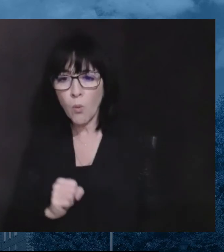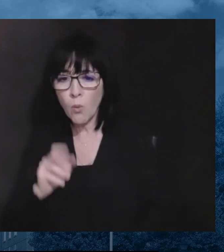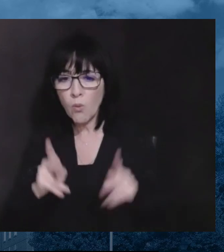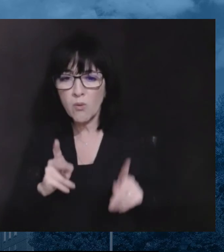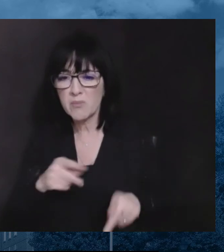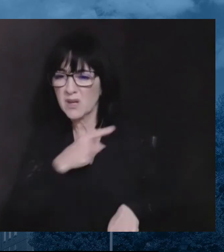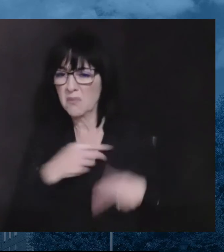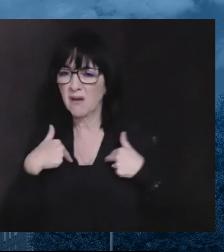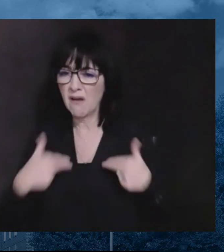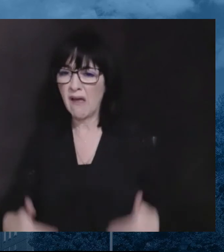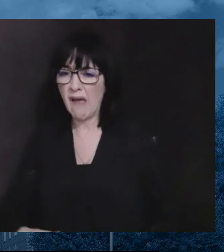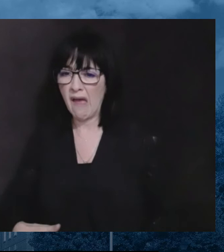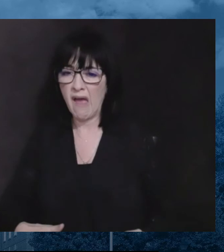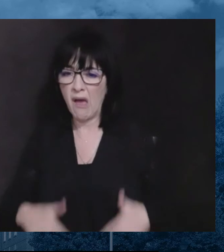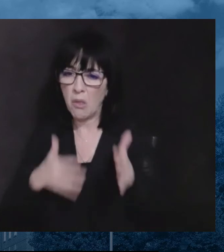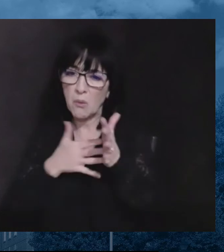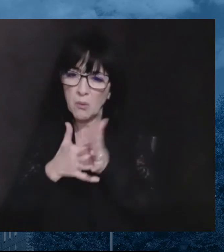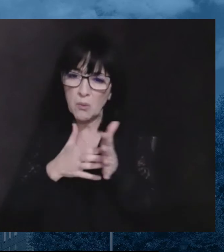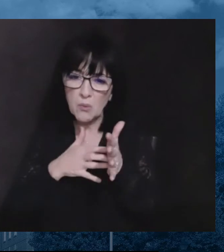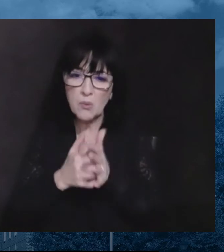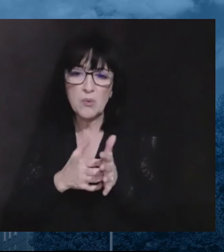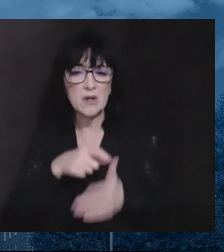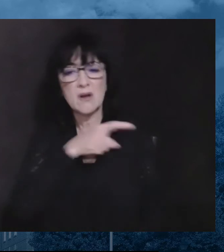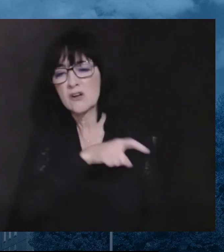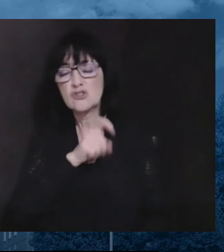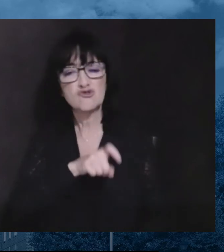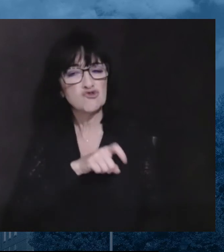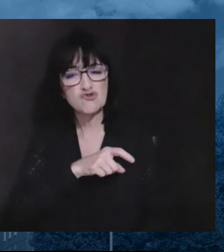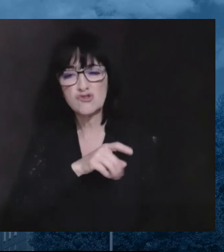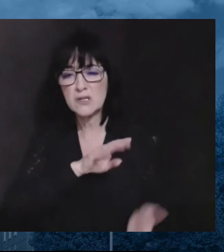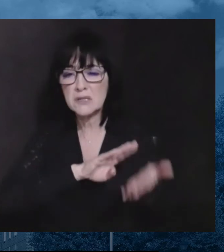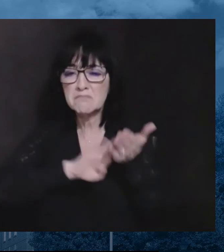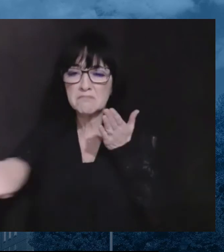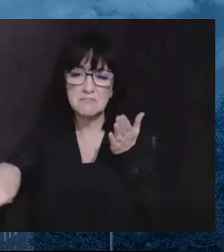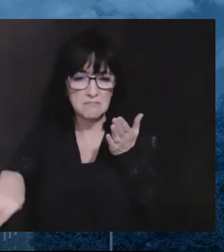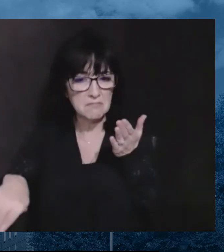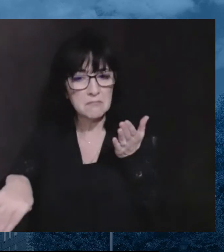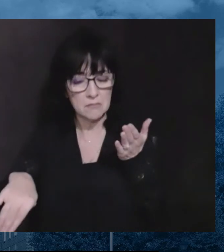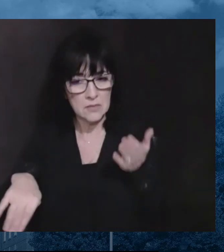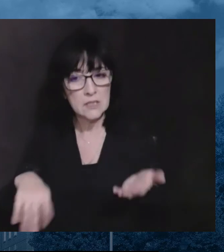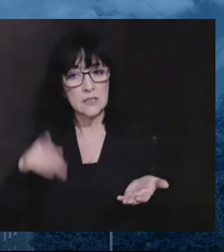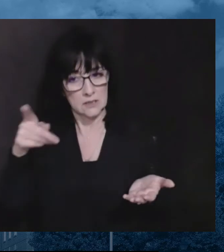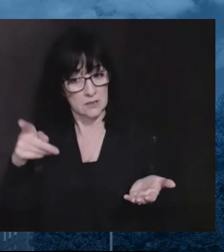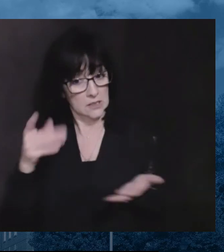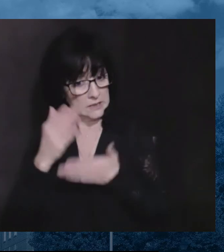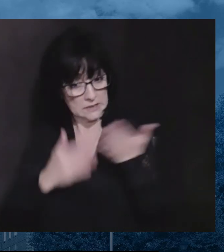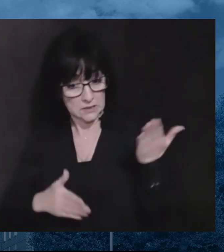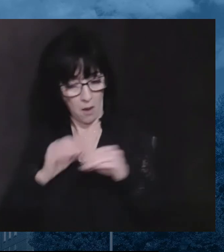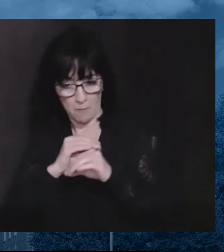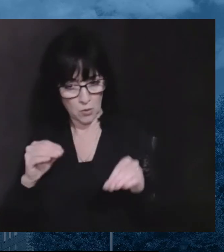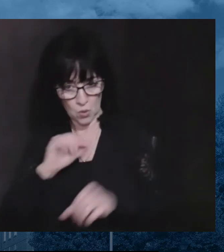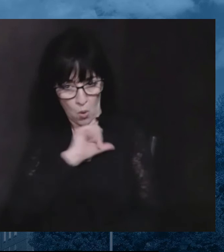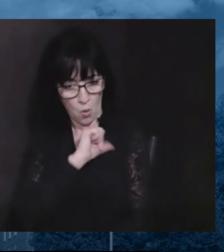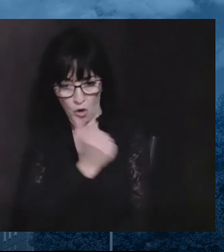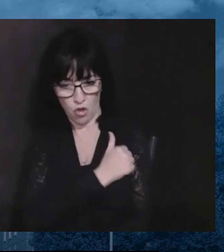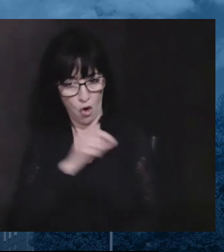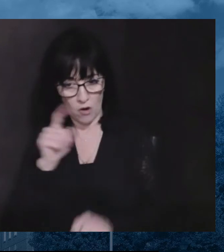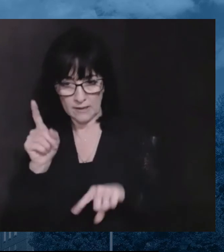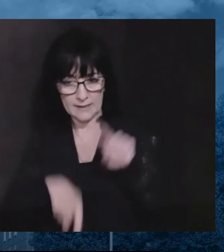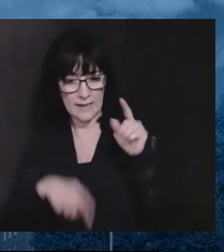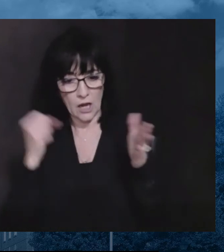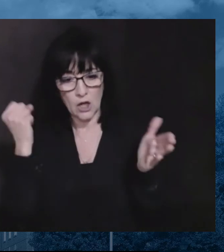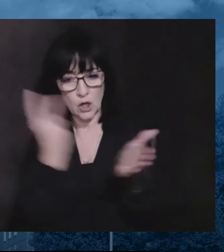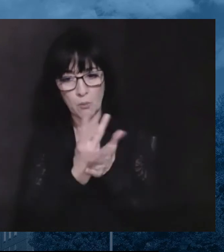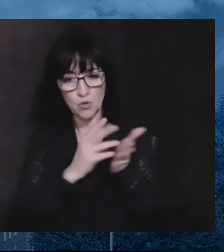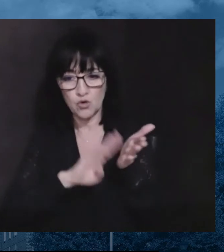have done that. I don't have the authority to release them early. We've recommended some to the